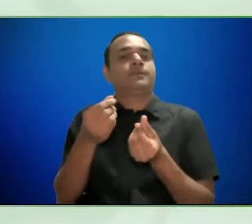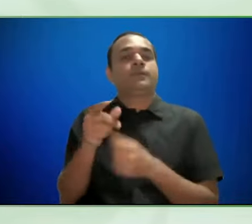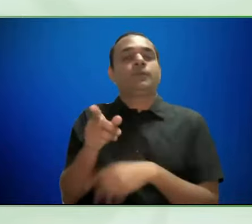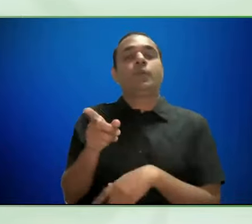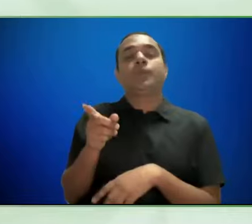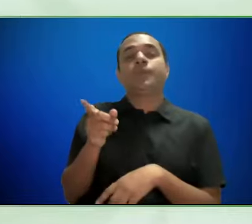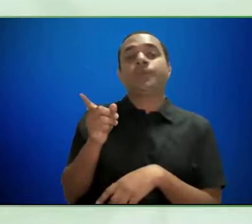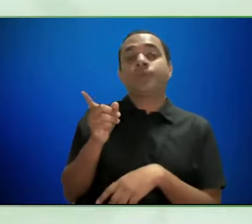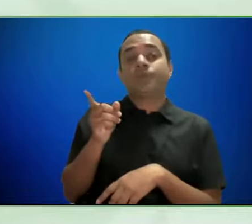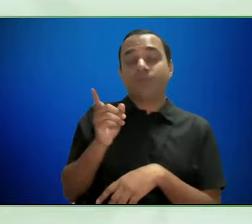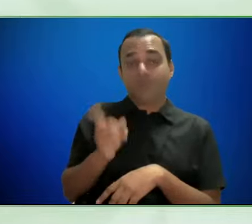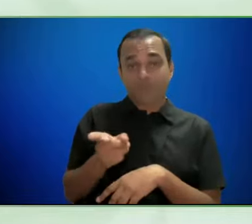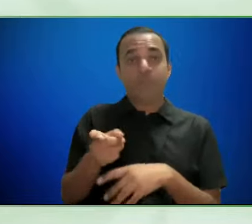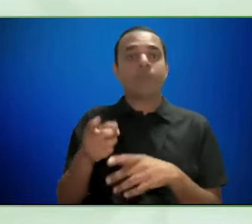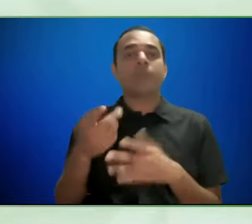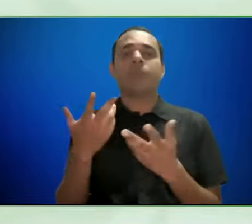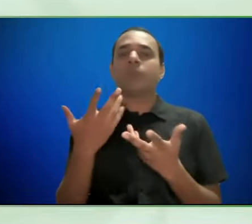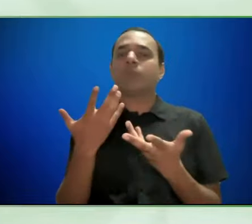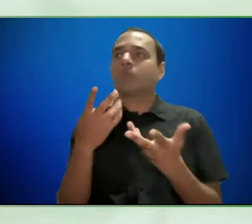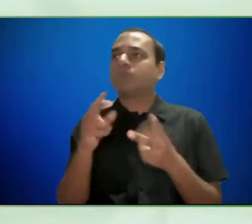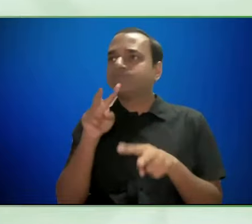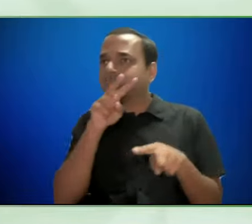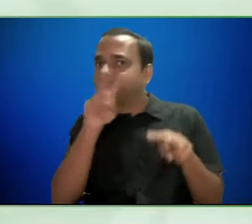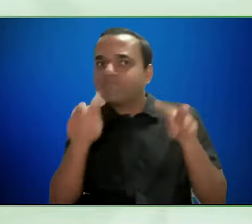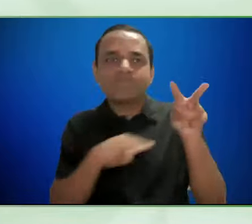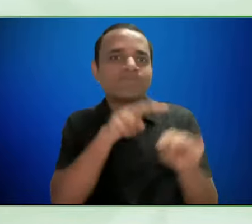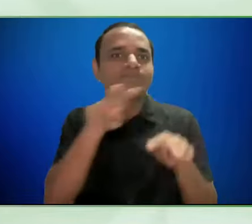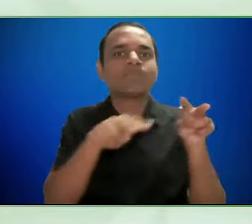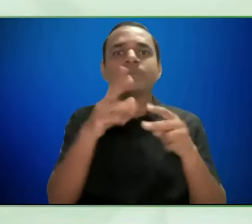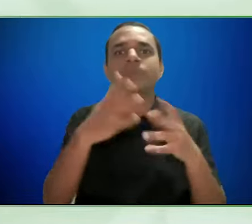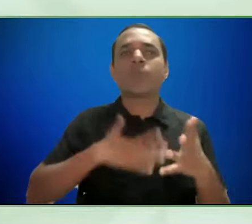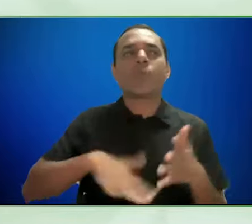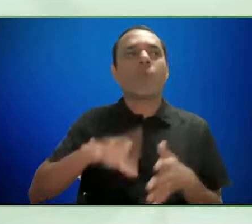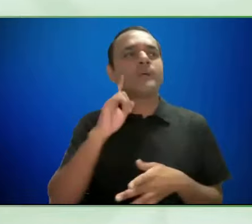yeah. And I'd like money to direct